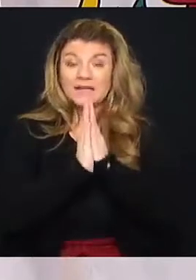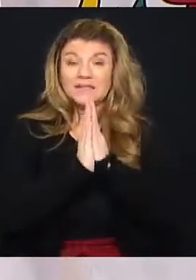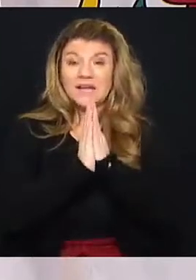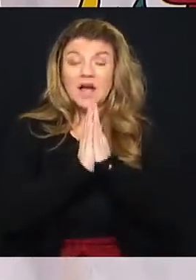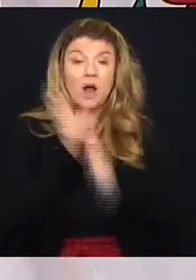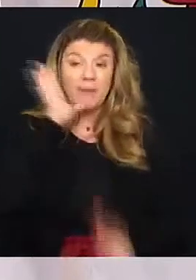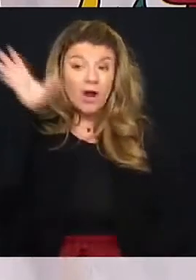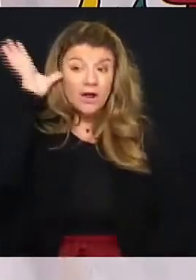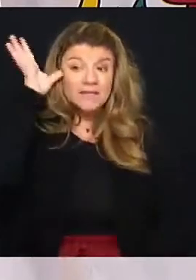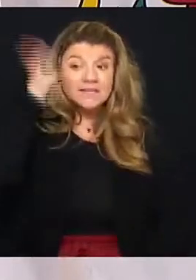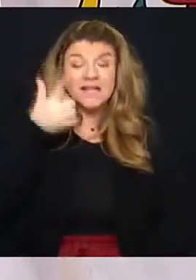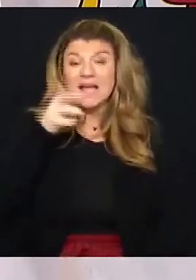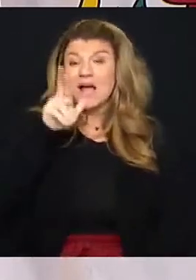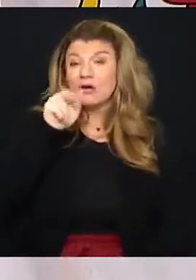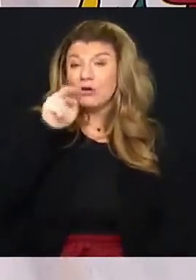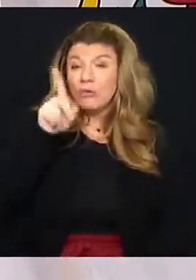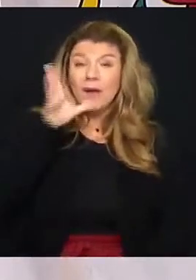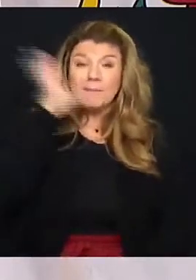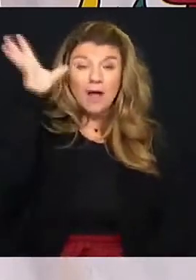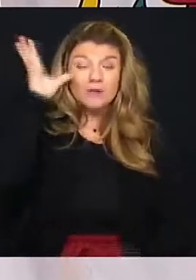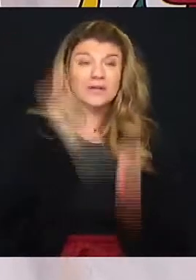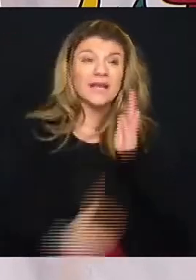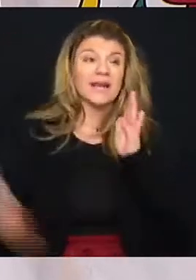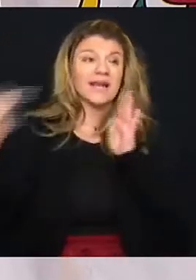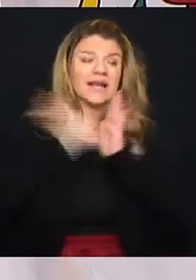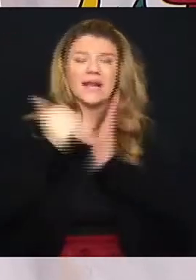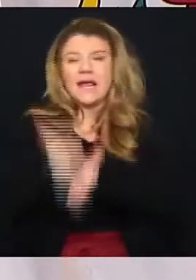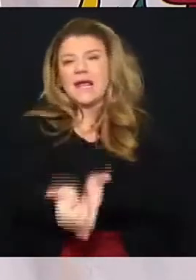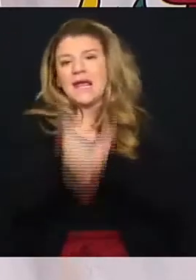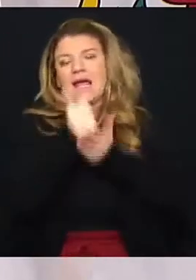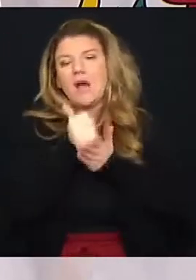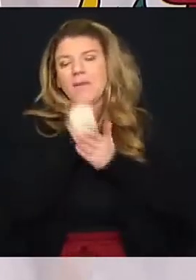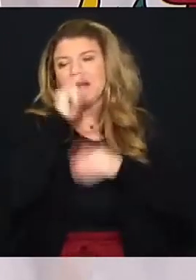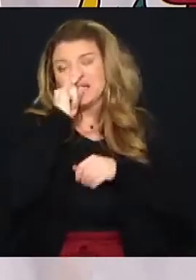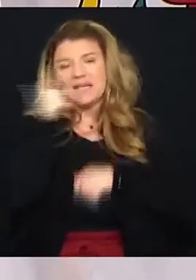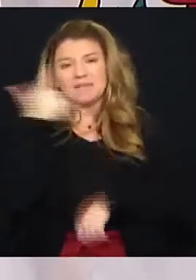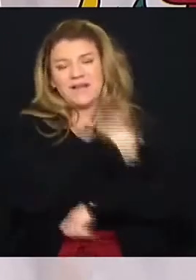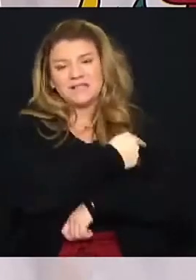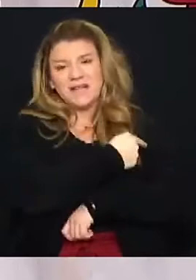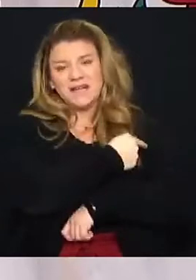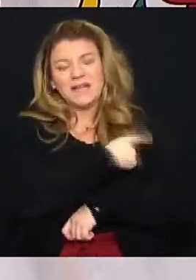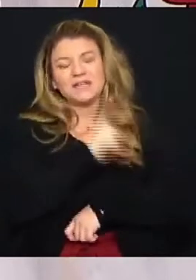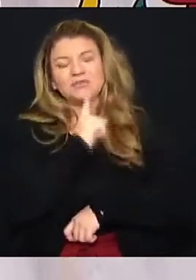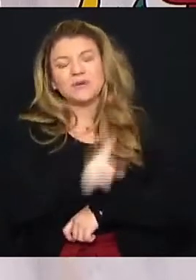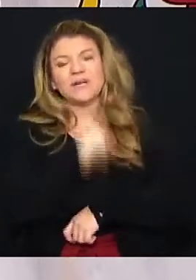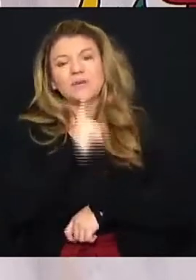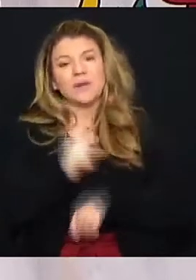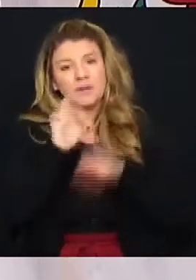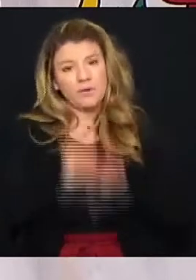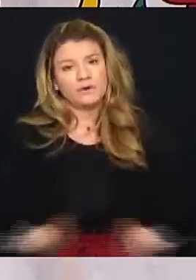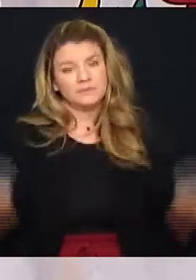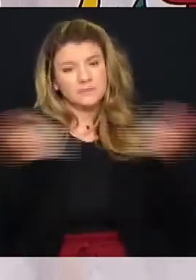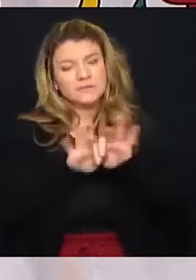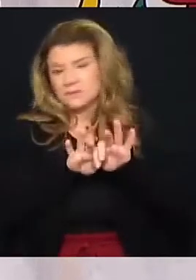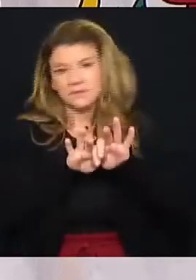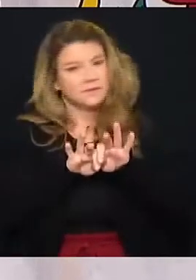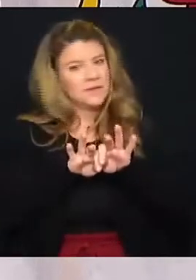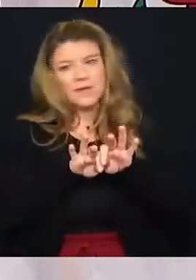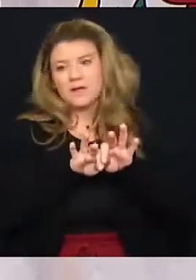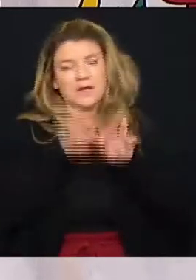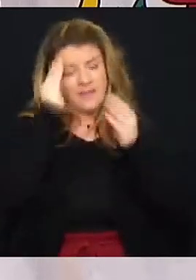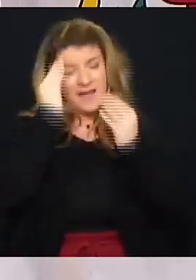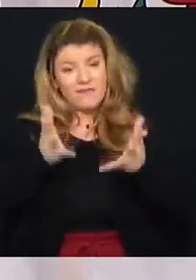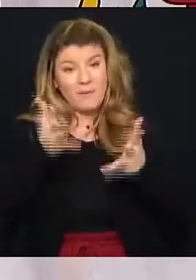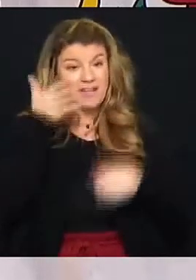I ask our parents and our grandparents over and over, help me get the kids vaccinated. It's really, really important. All the information